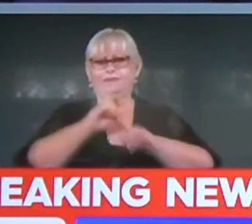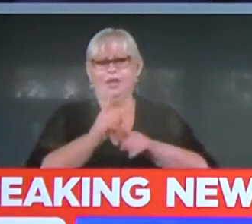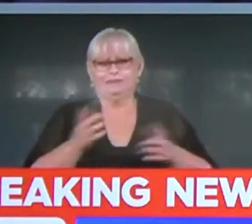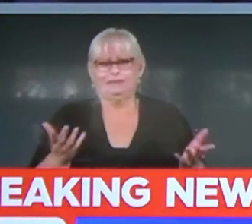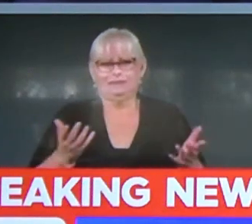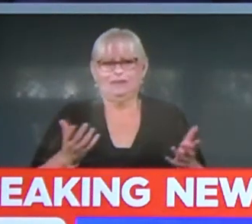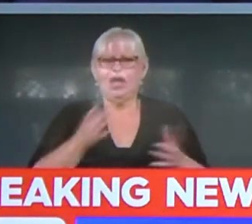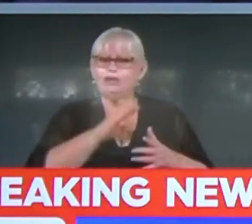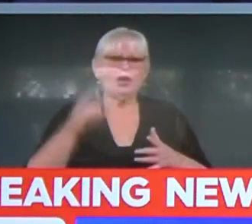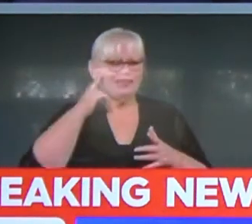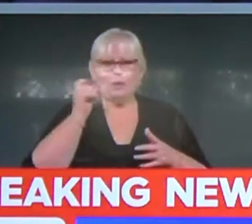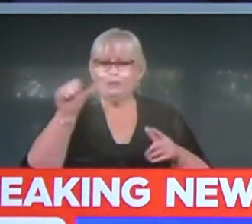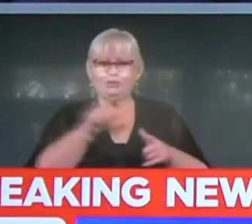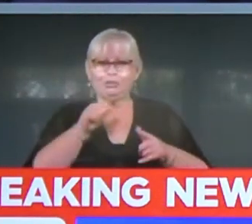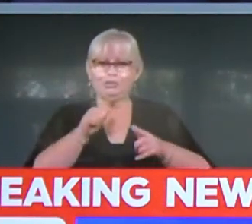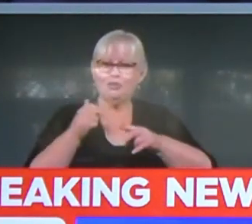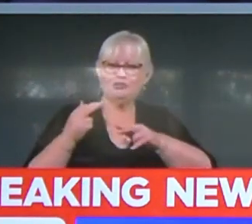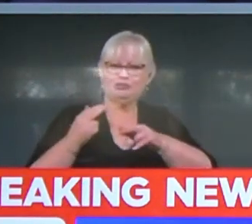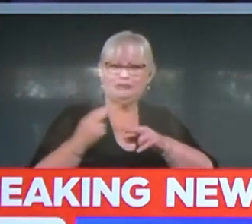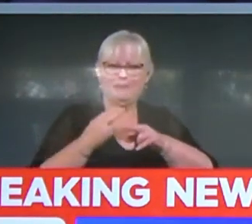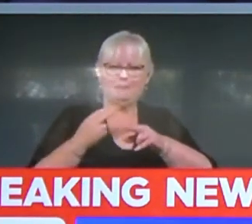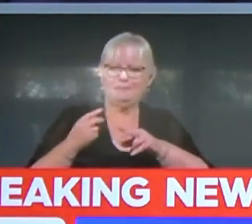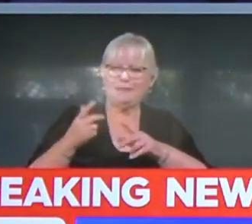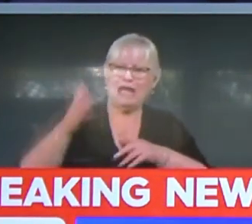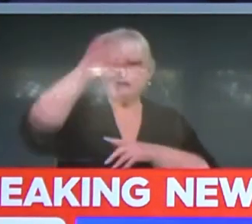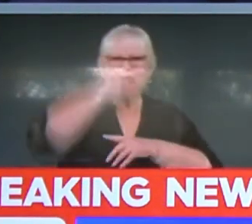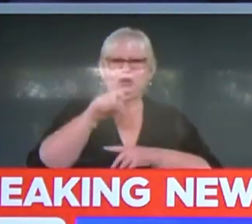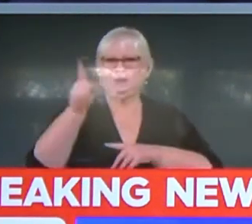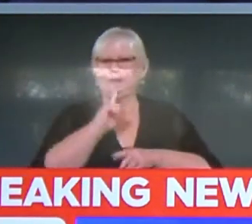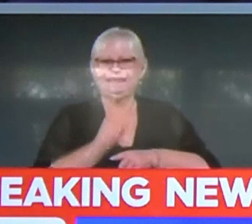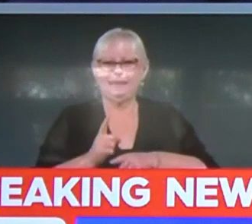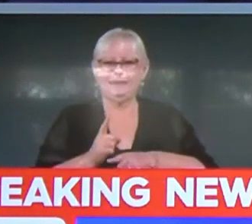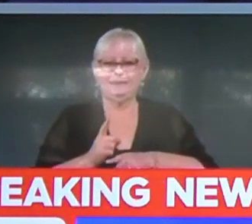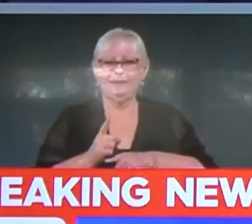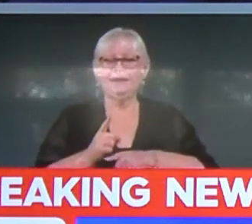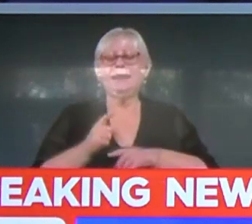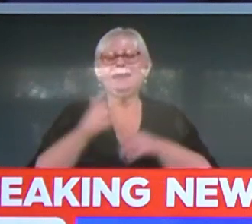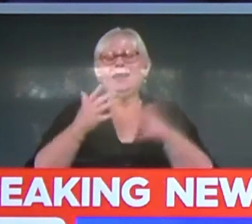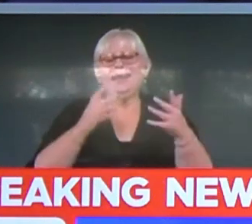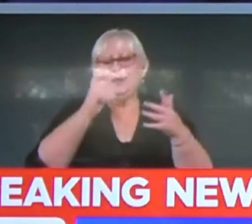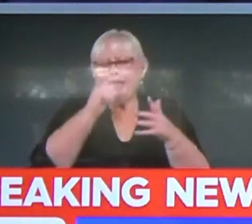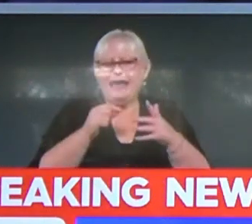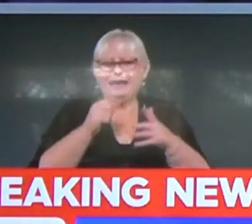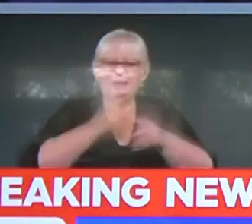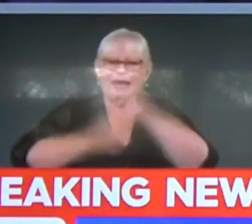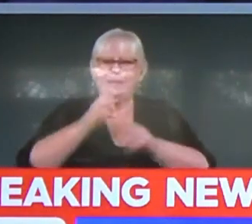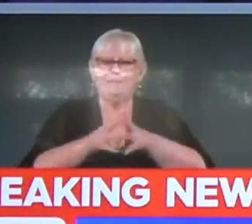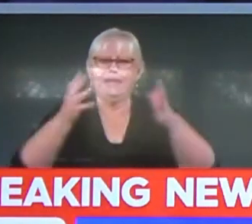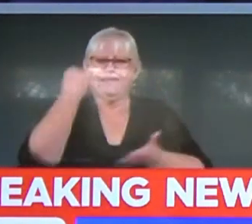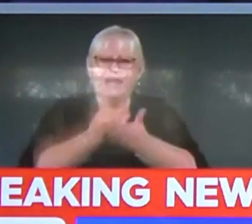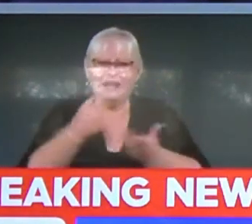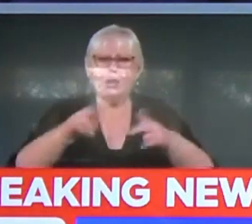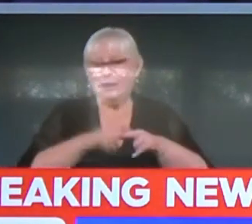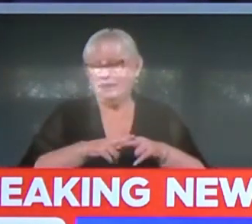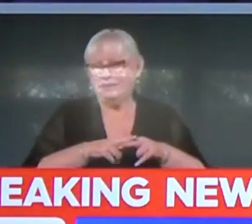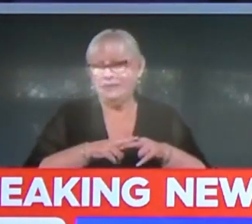think we should rush to that sort of scenario. I think you could rush to failure in that sort of scenario. You